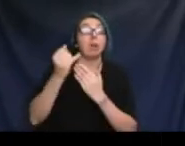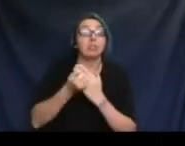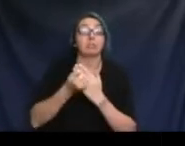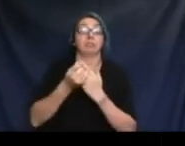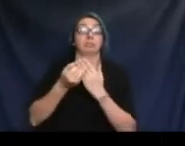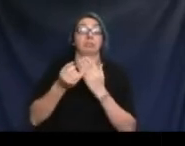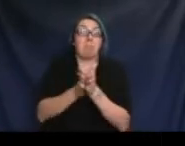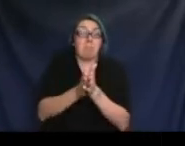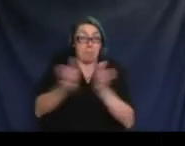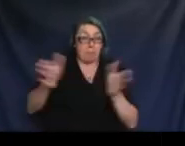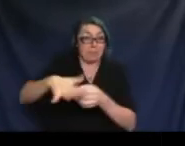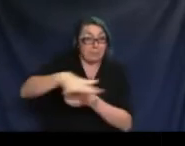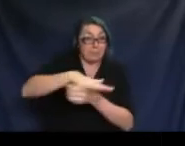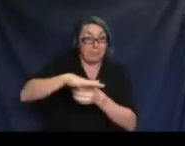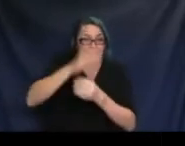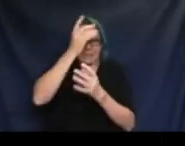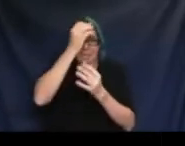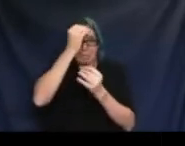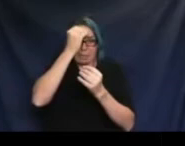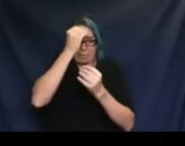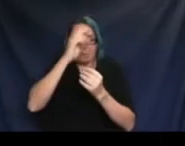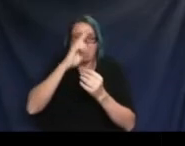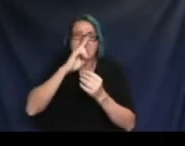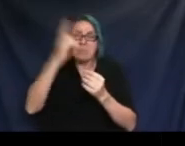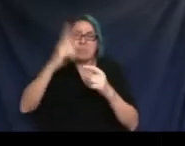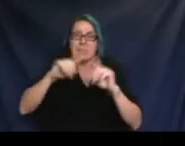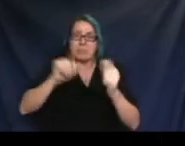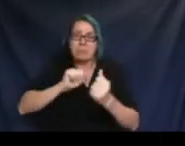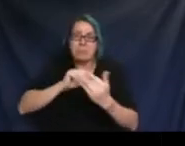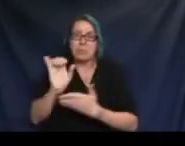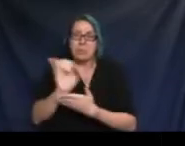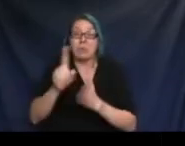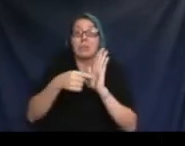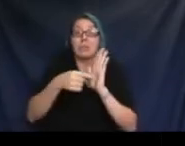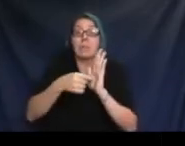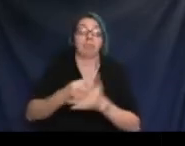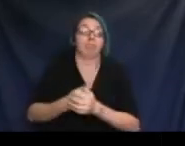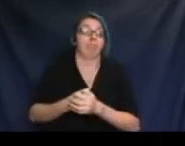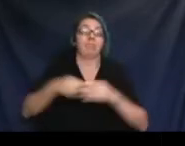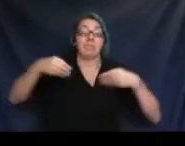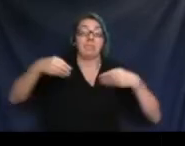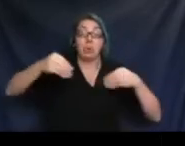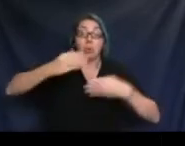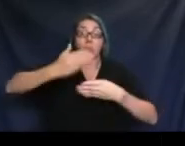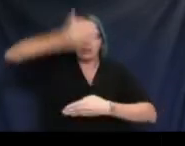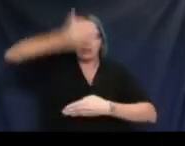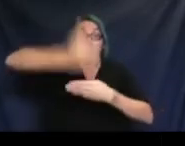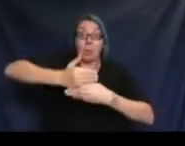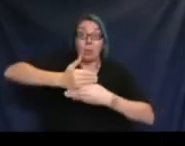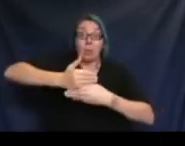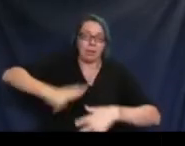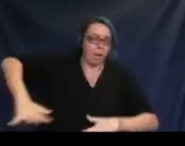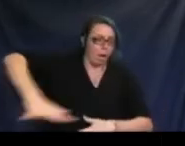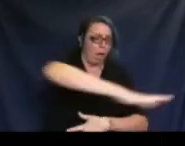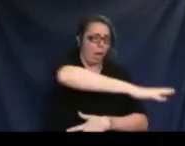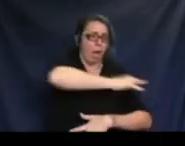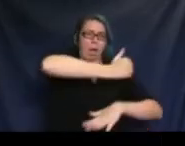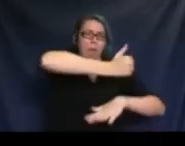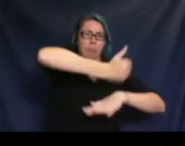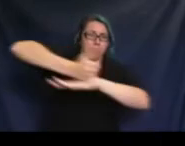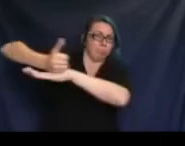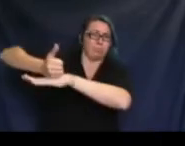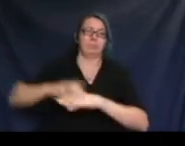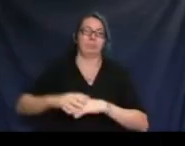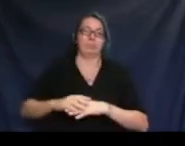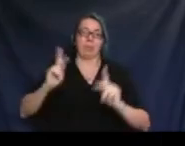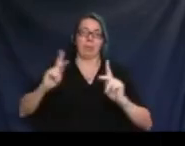public accessibility, but actually having a site partner that in some ways might be easier to work with than trying